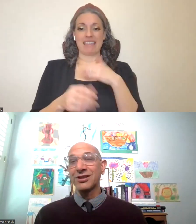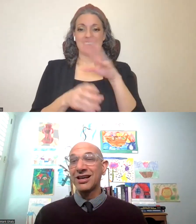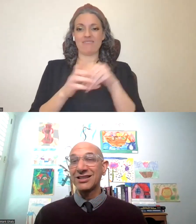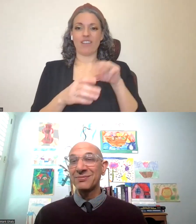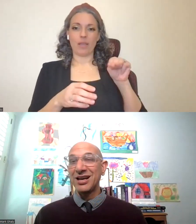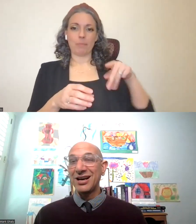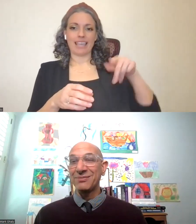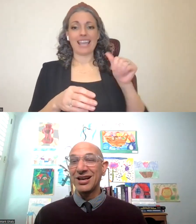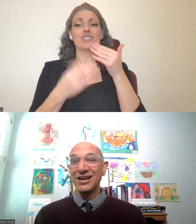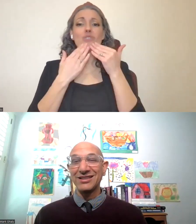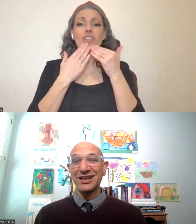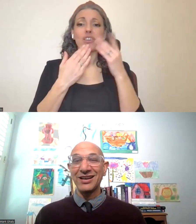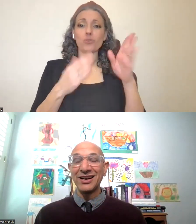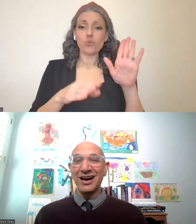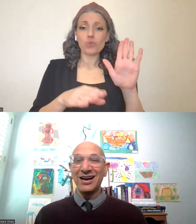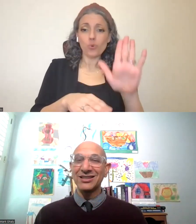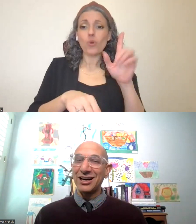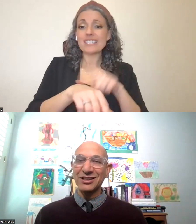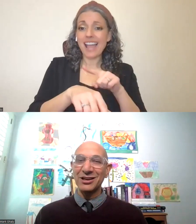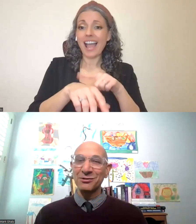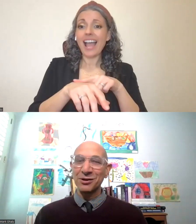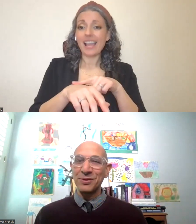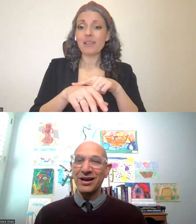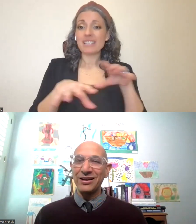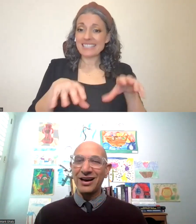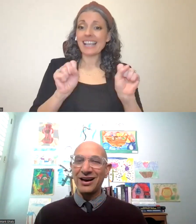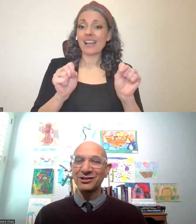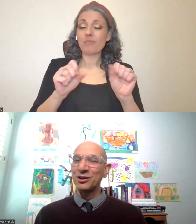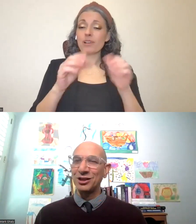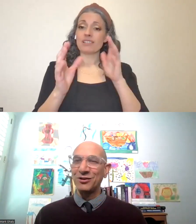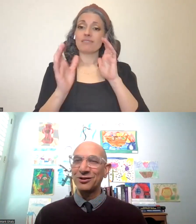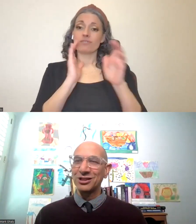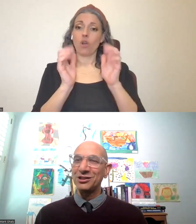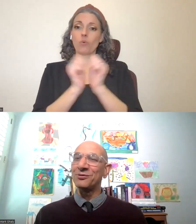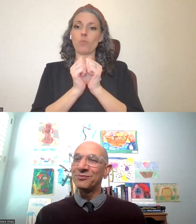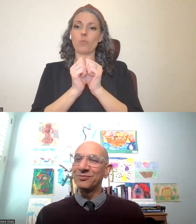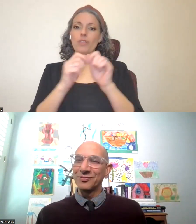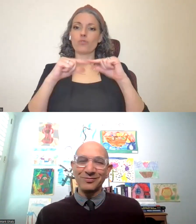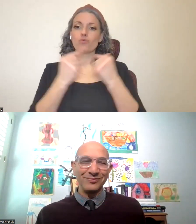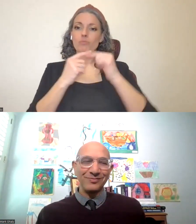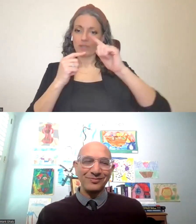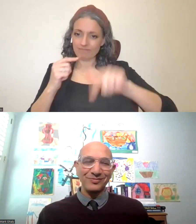thank you for taking some time to talk to the group, and I'll turn it over to you.